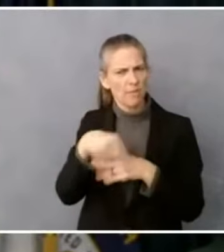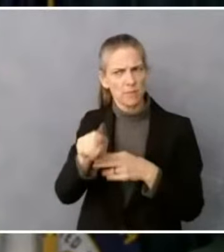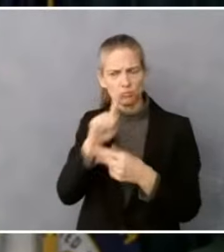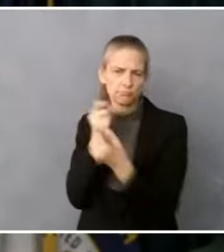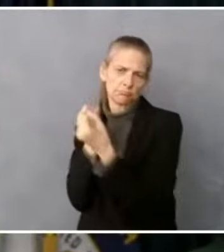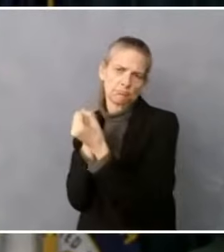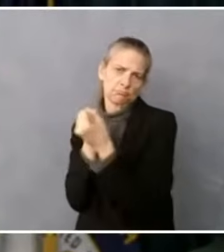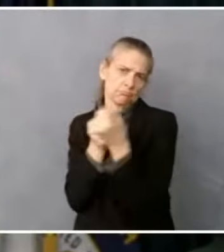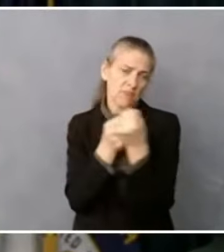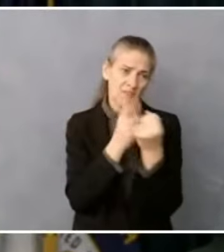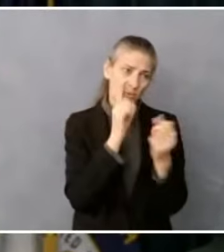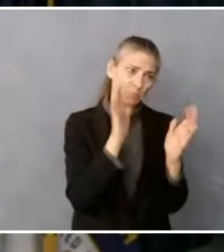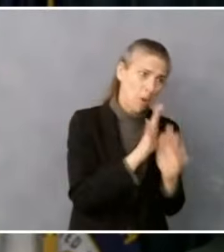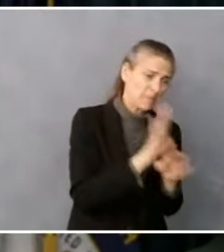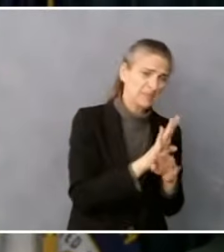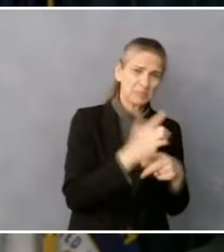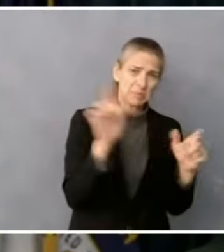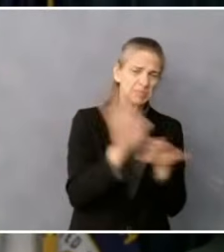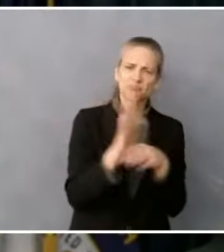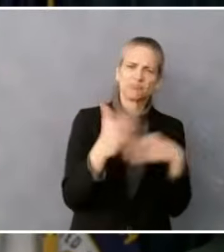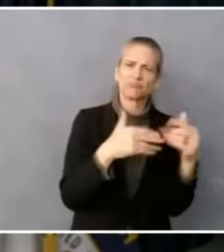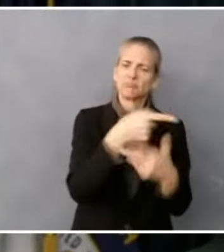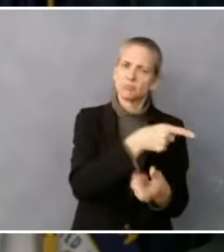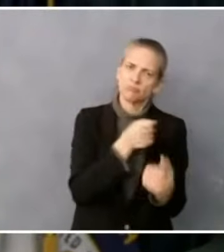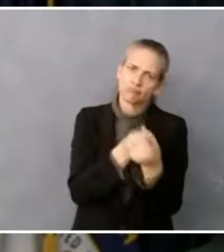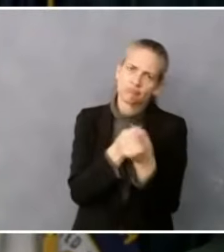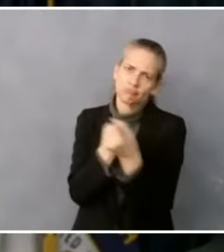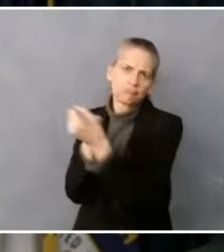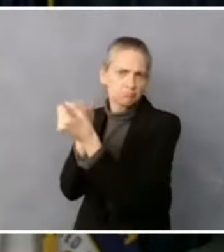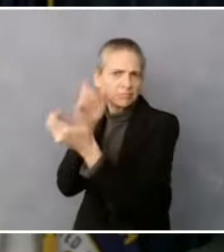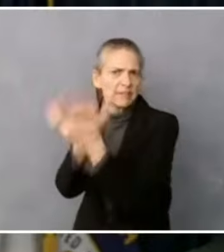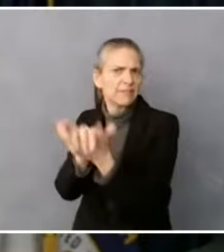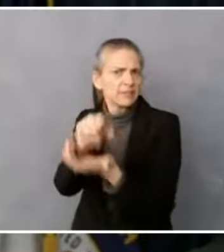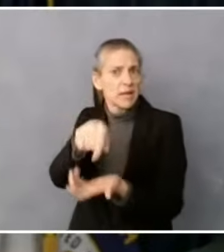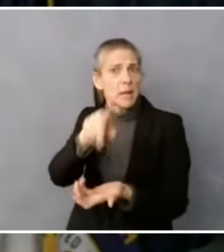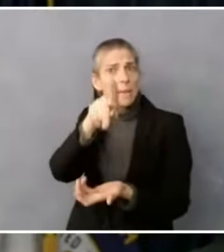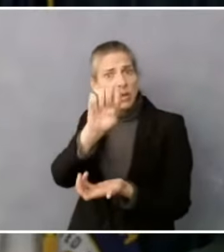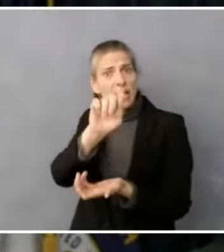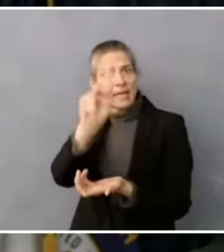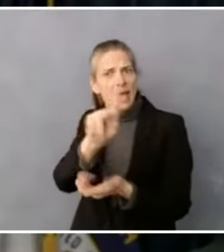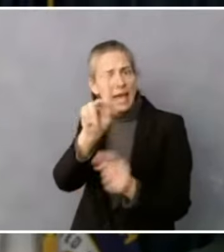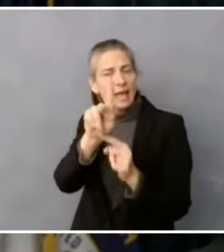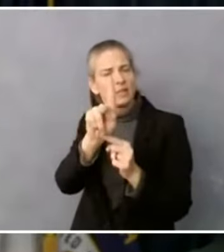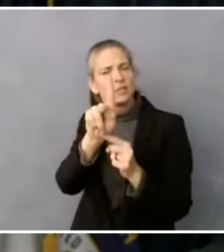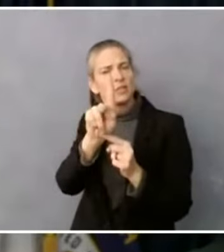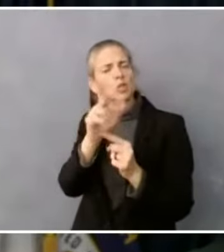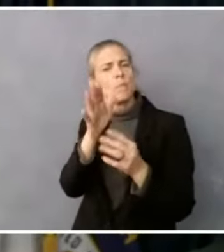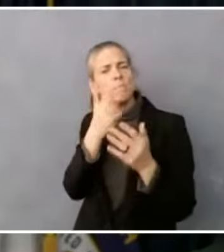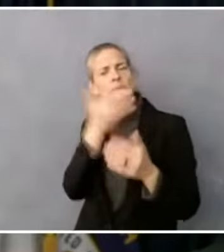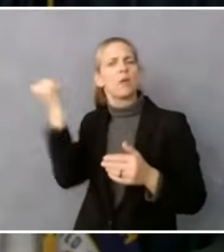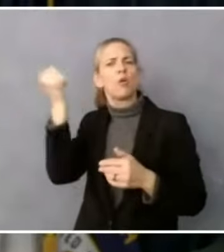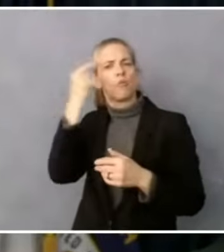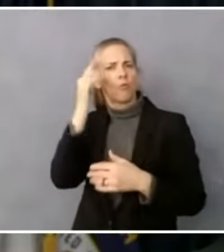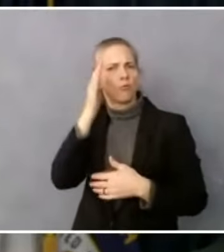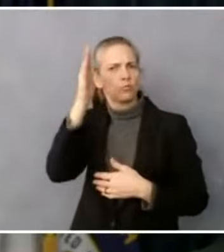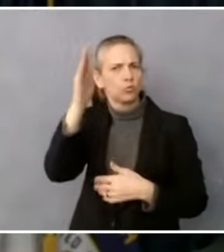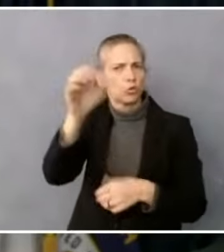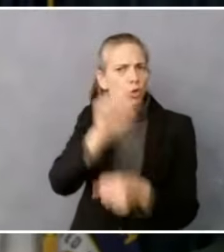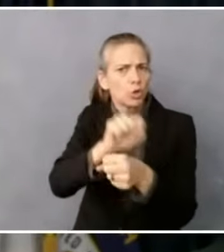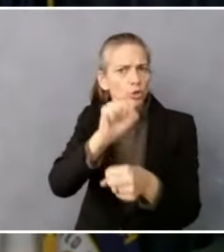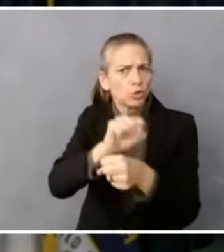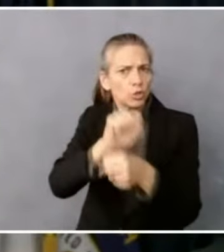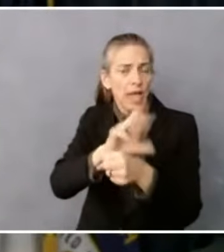support this. They know early education is better for workforce development and talent recruitment. It's